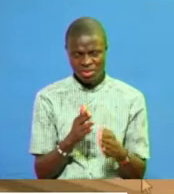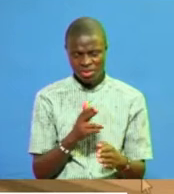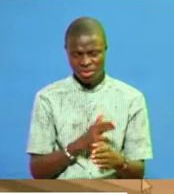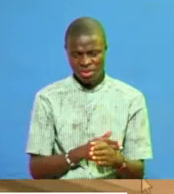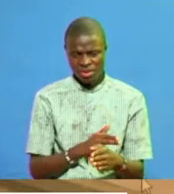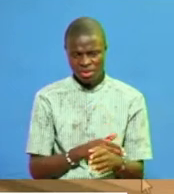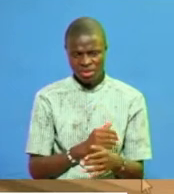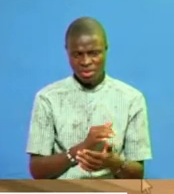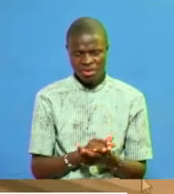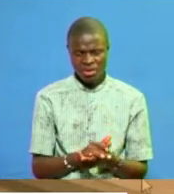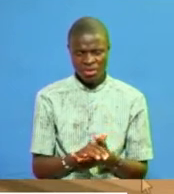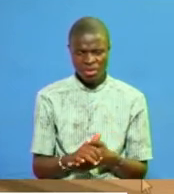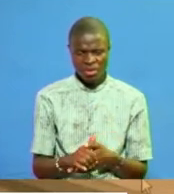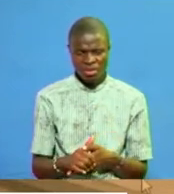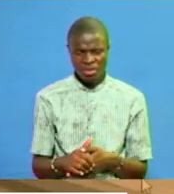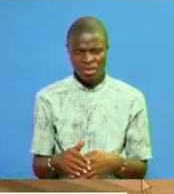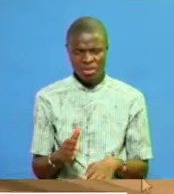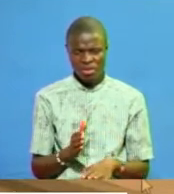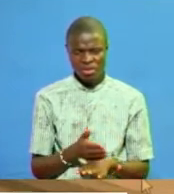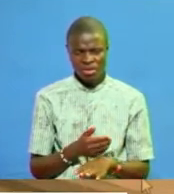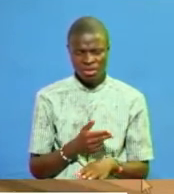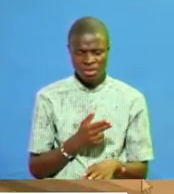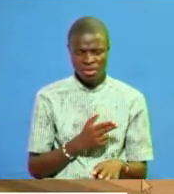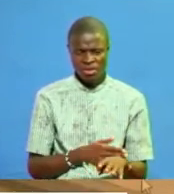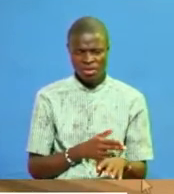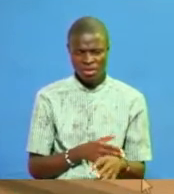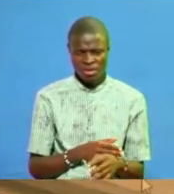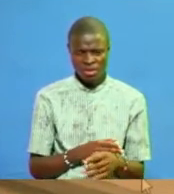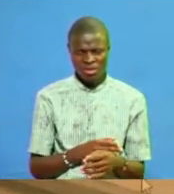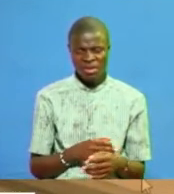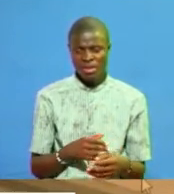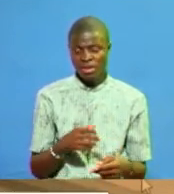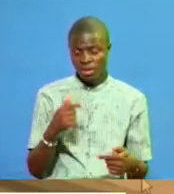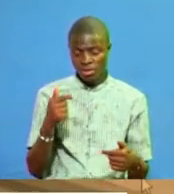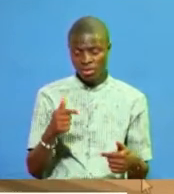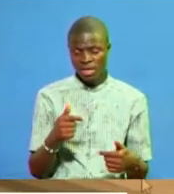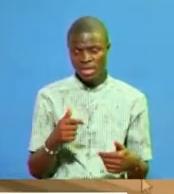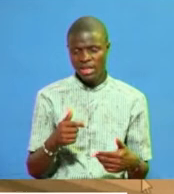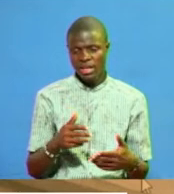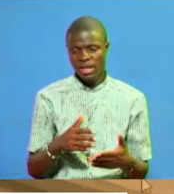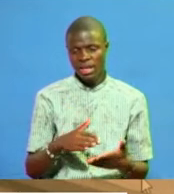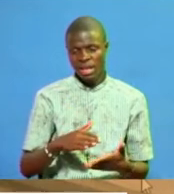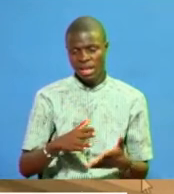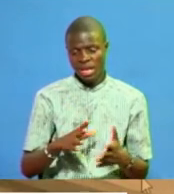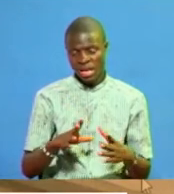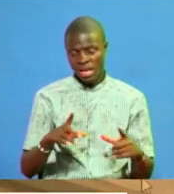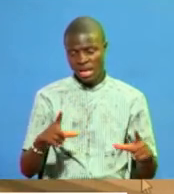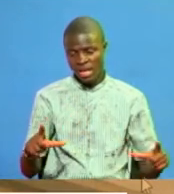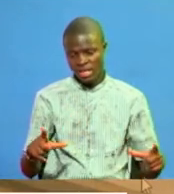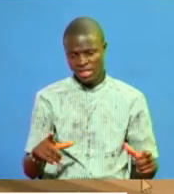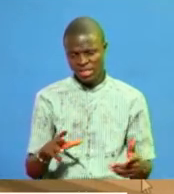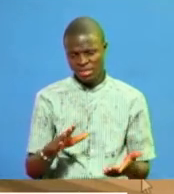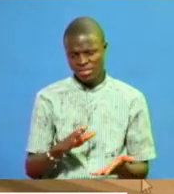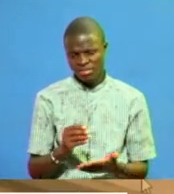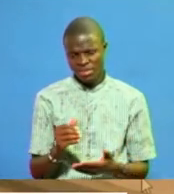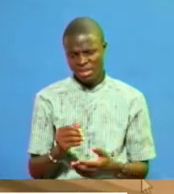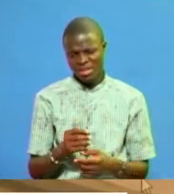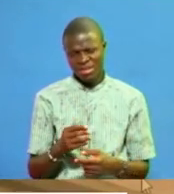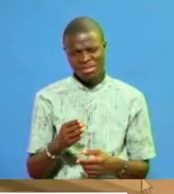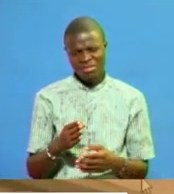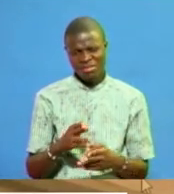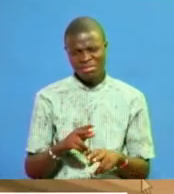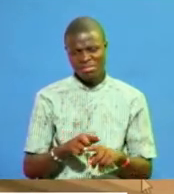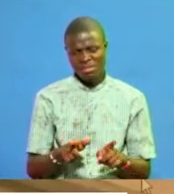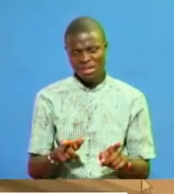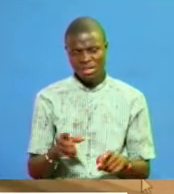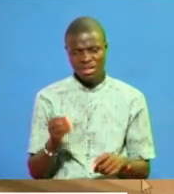of a price today and then tomorrow it's down as printing, and that's very good for the investor. However,